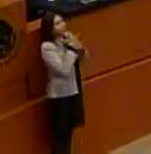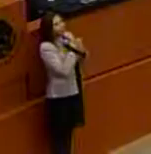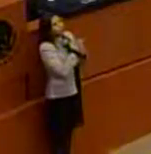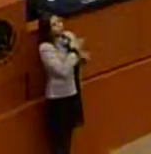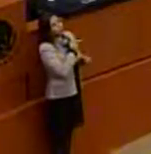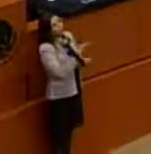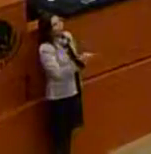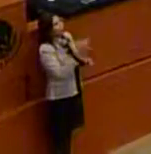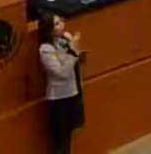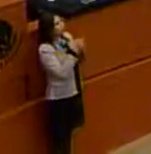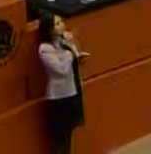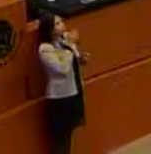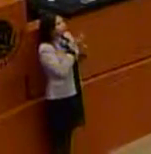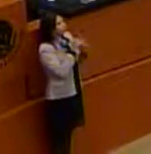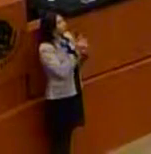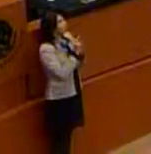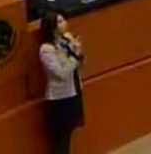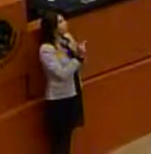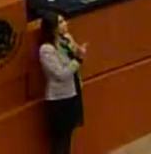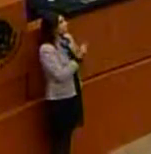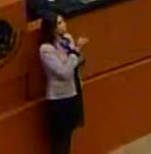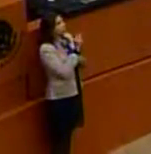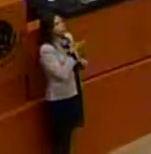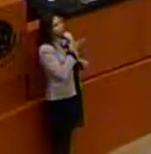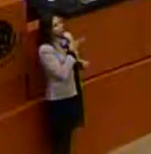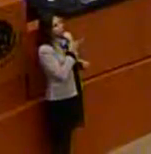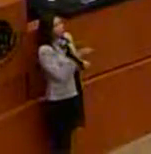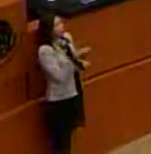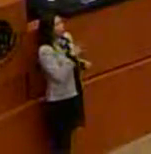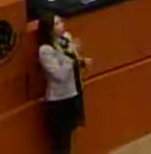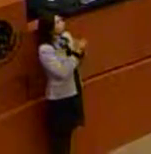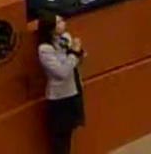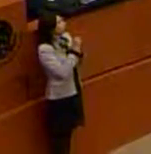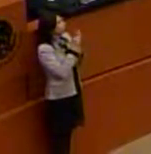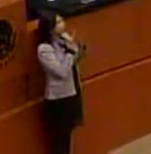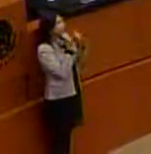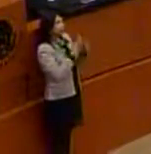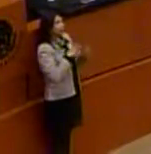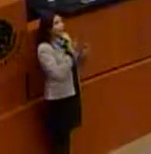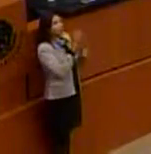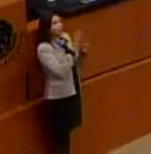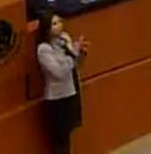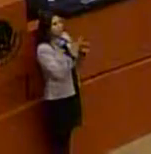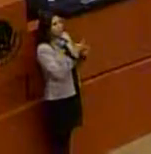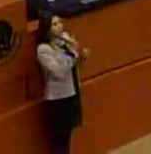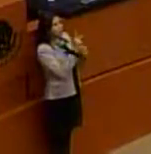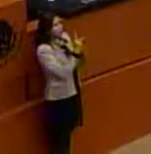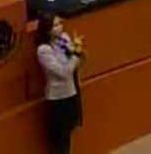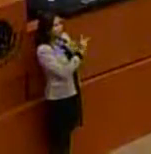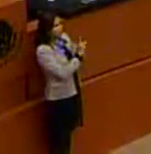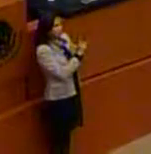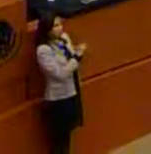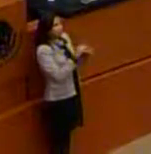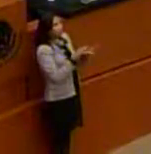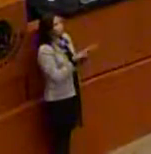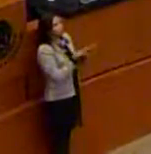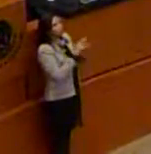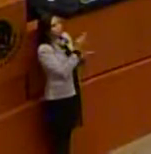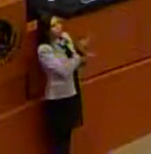we're not talking about a country which doesn't have a poverty problem, but we are talking about a country which, like your